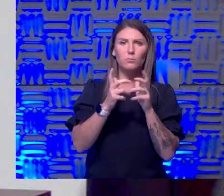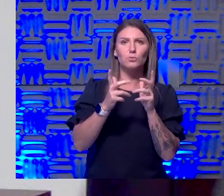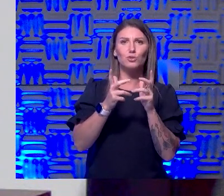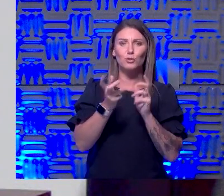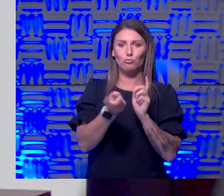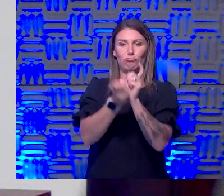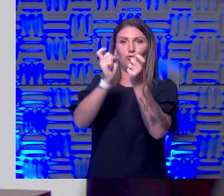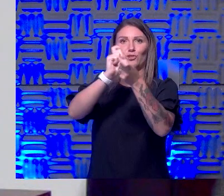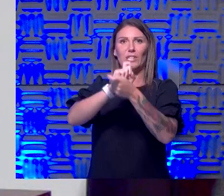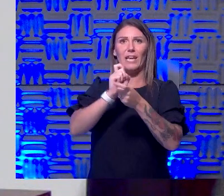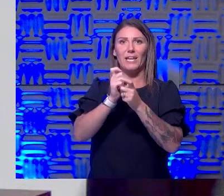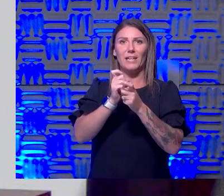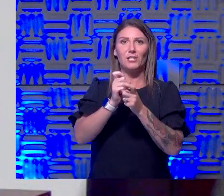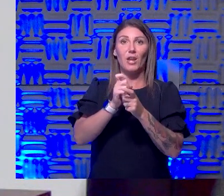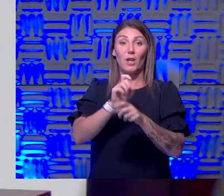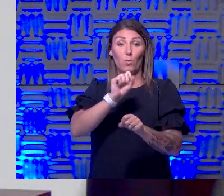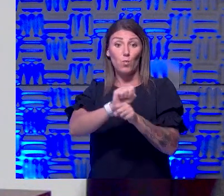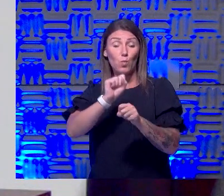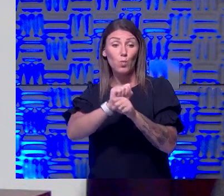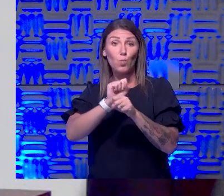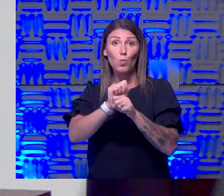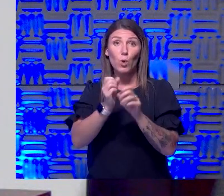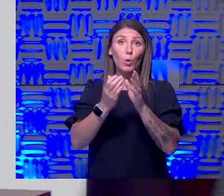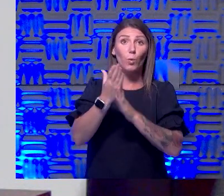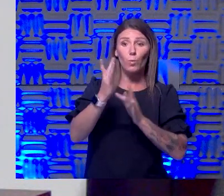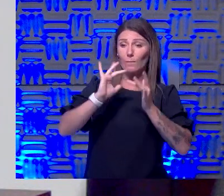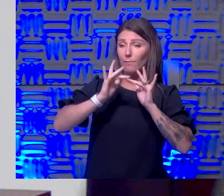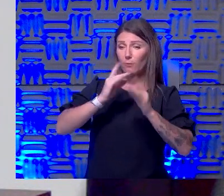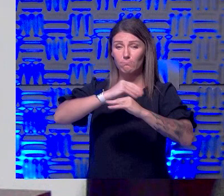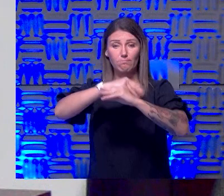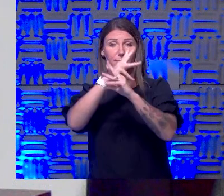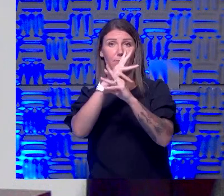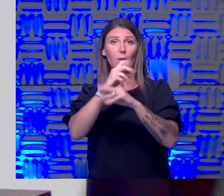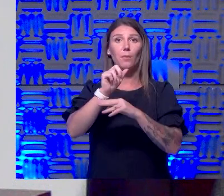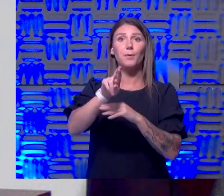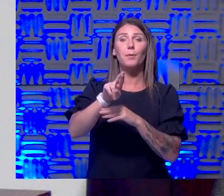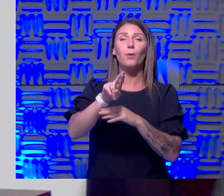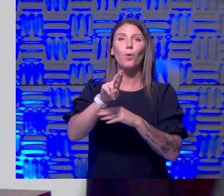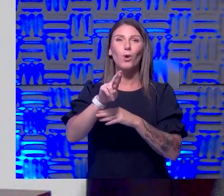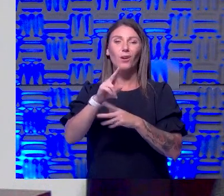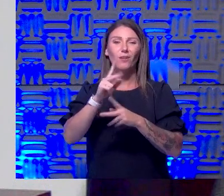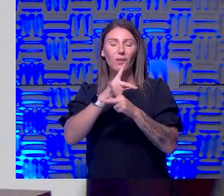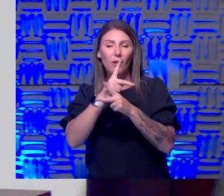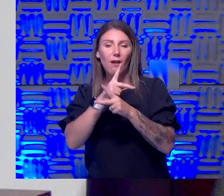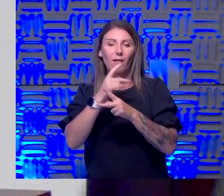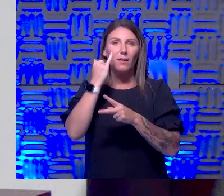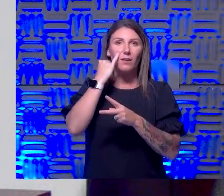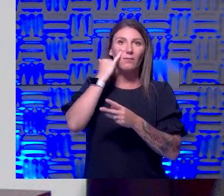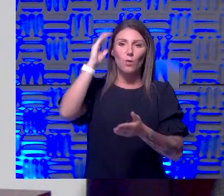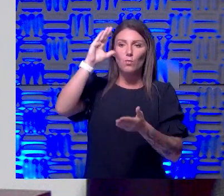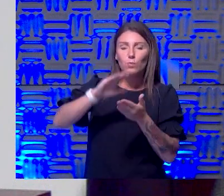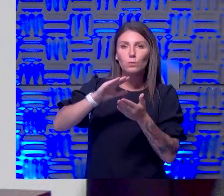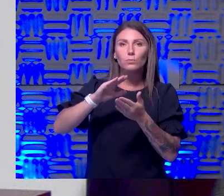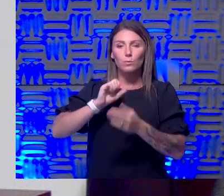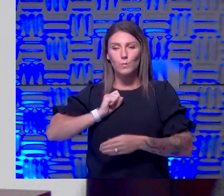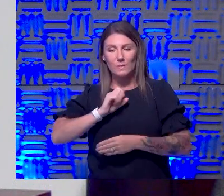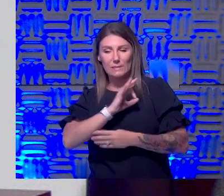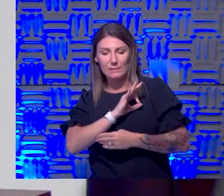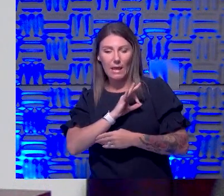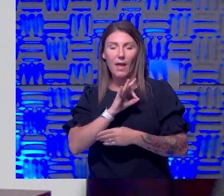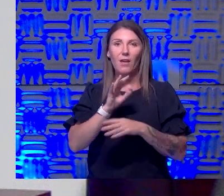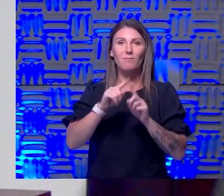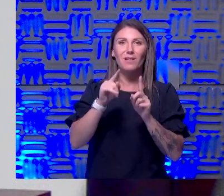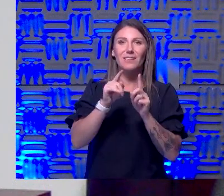remotely, or to figure out how to work with as a reduced staff if you had a public-facing but essential